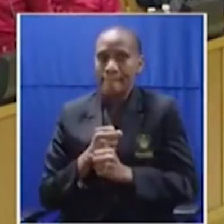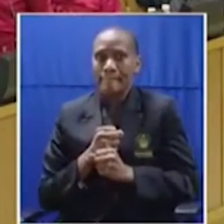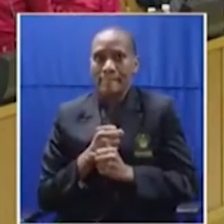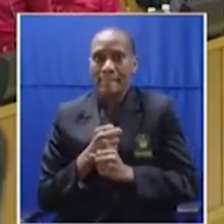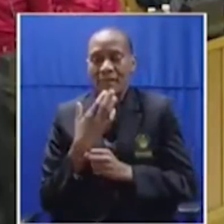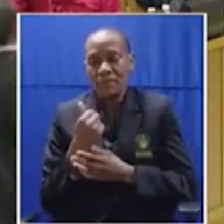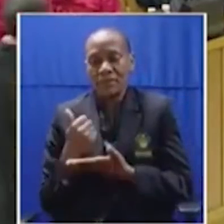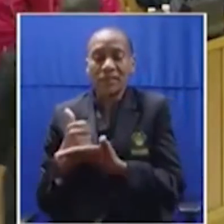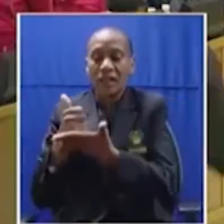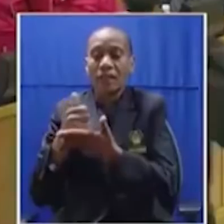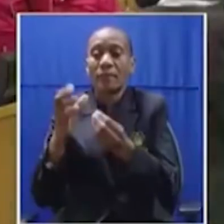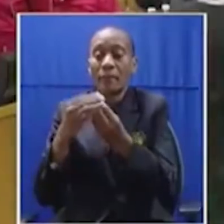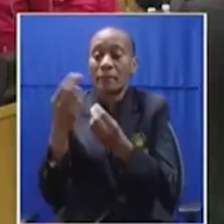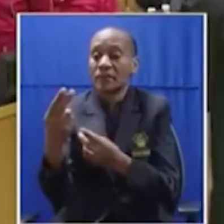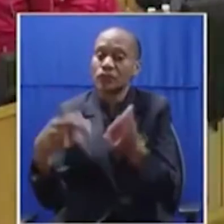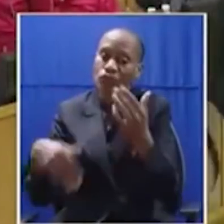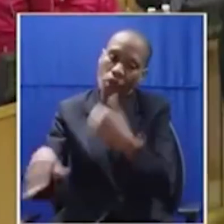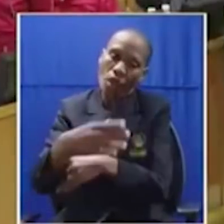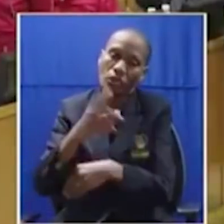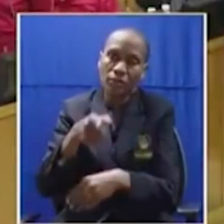Honourable Tlouamma.